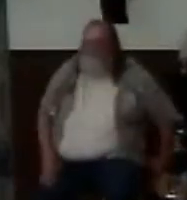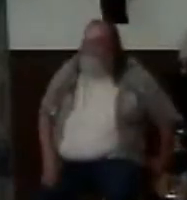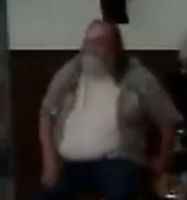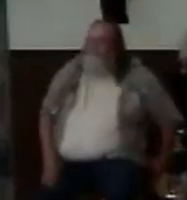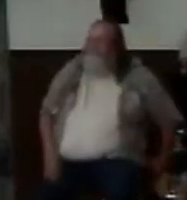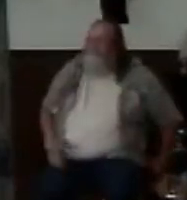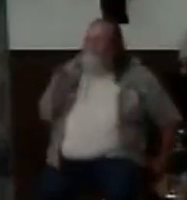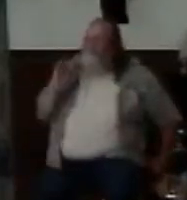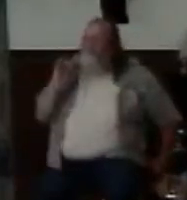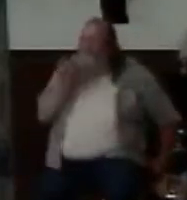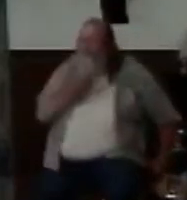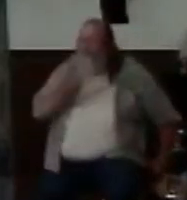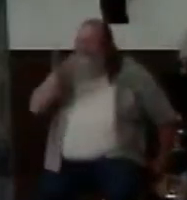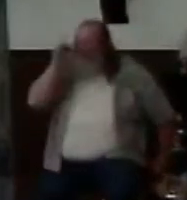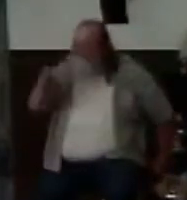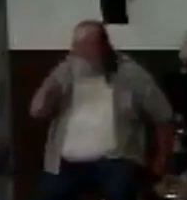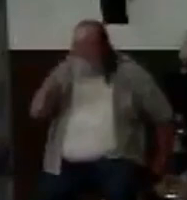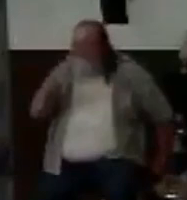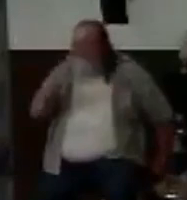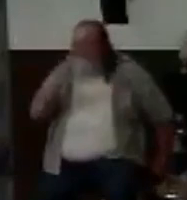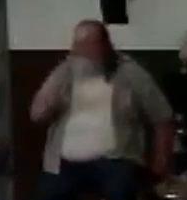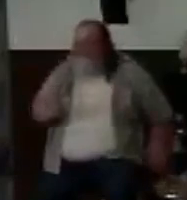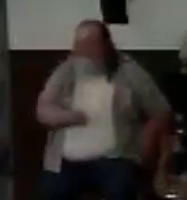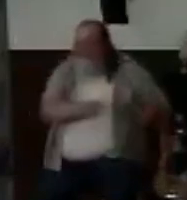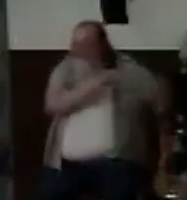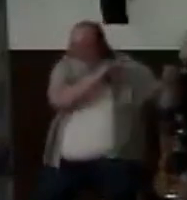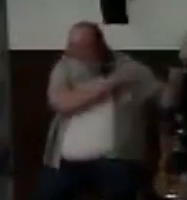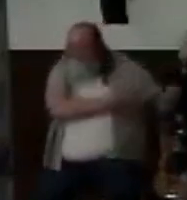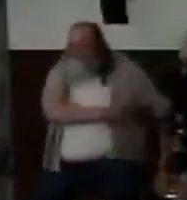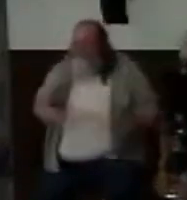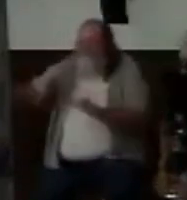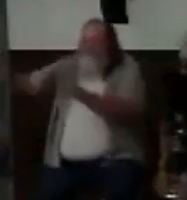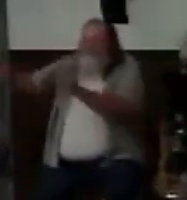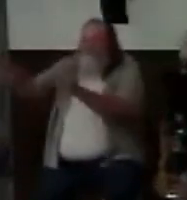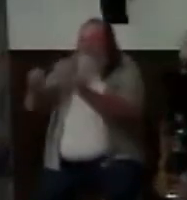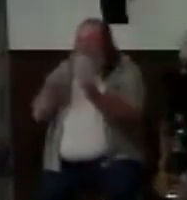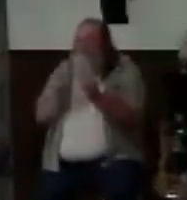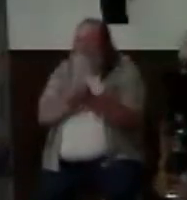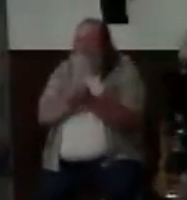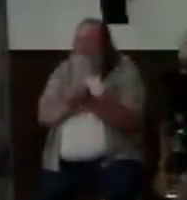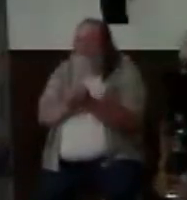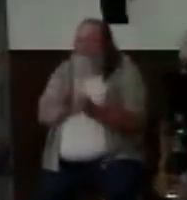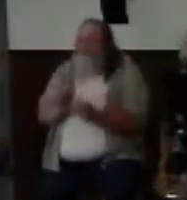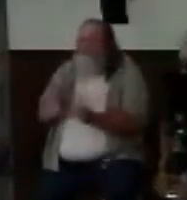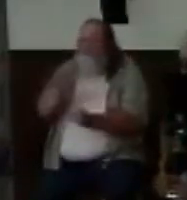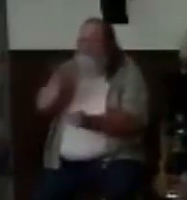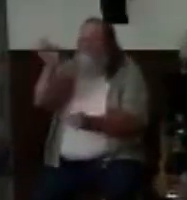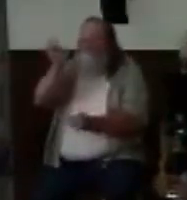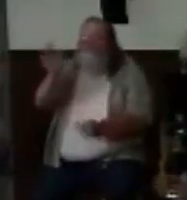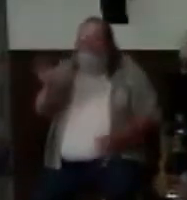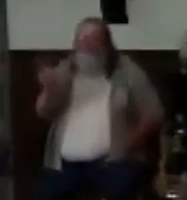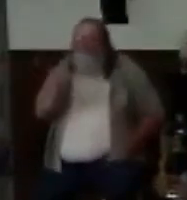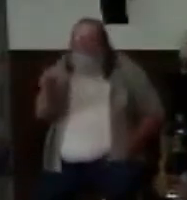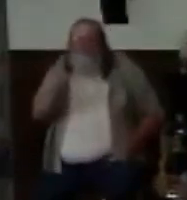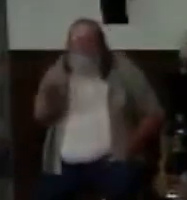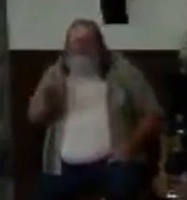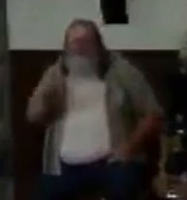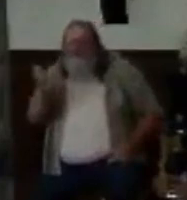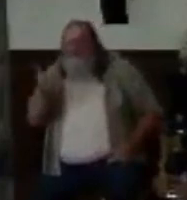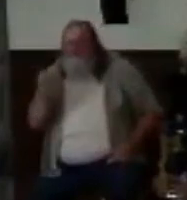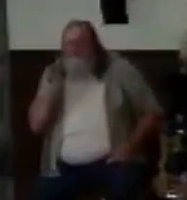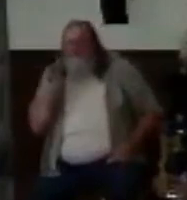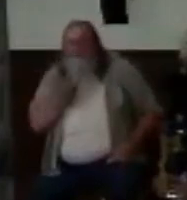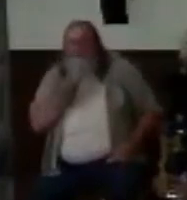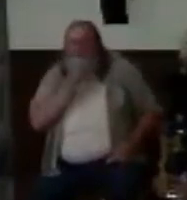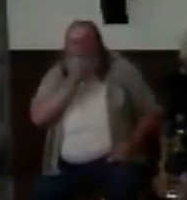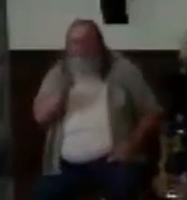Our responsibility is to move with the Spirit wherever we are. As we pour out what